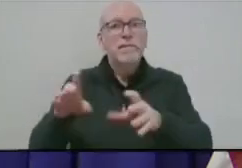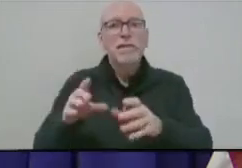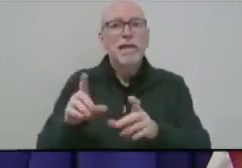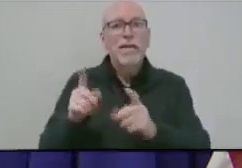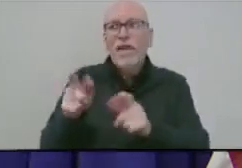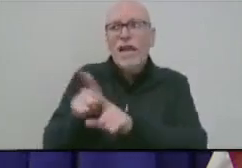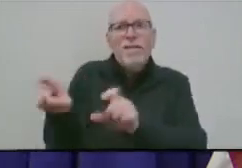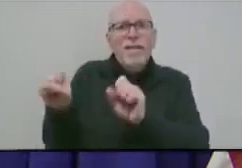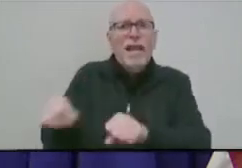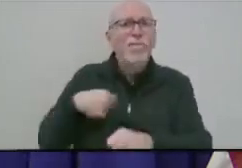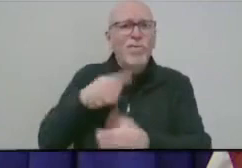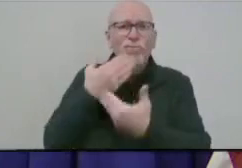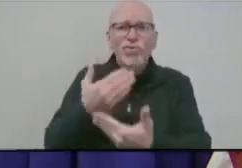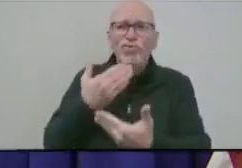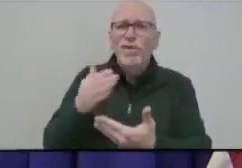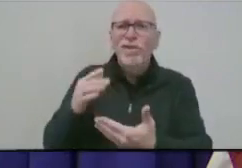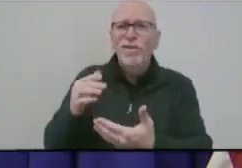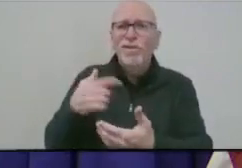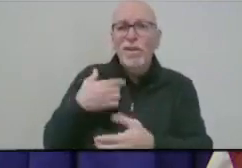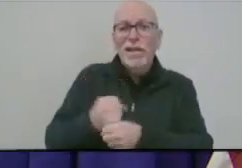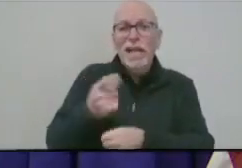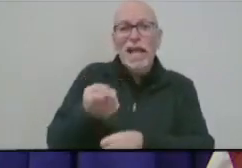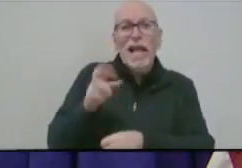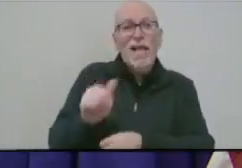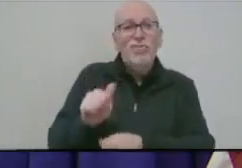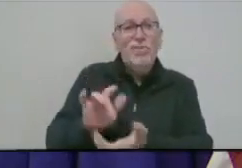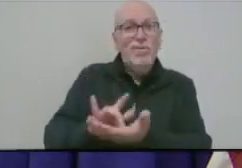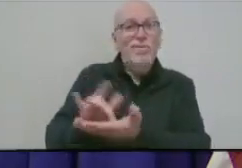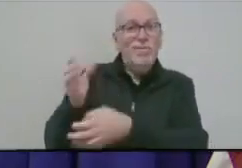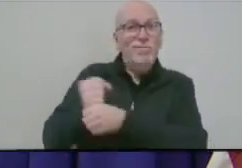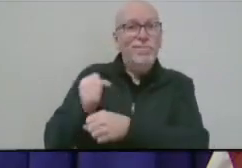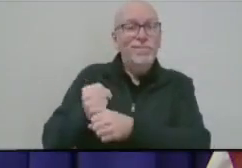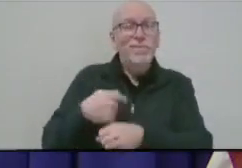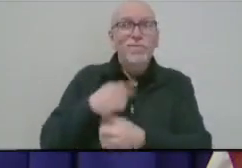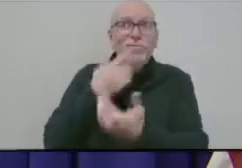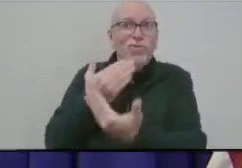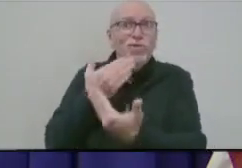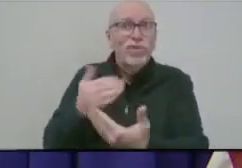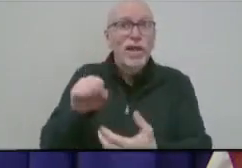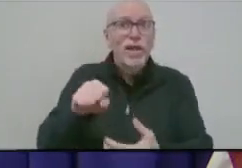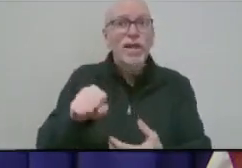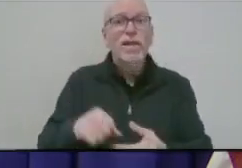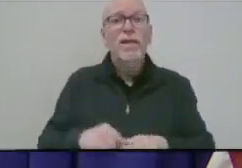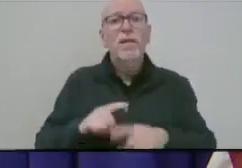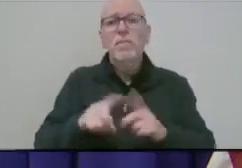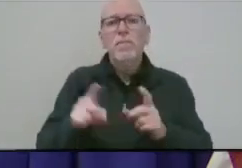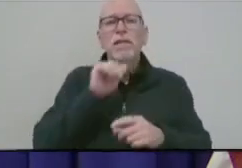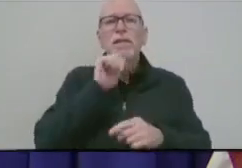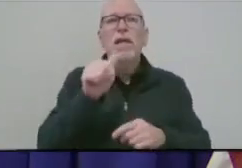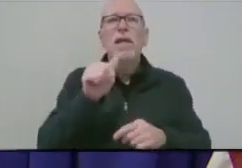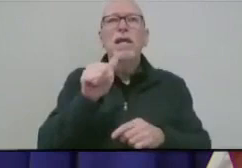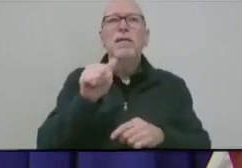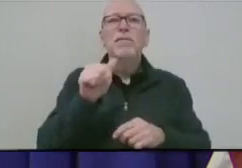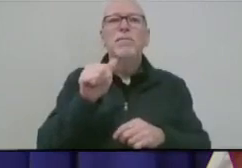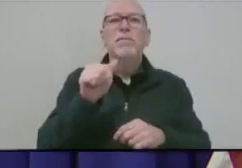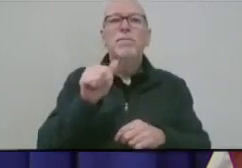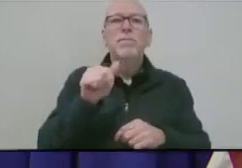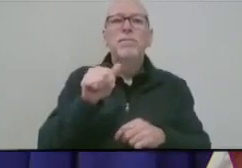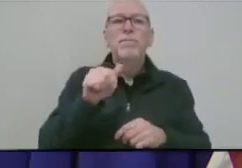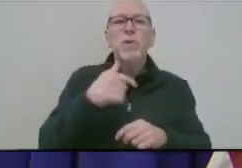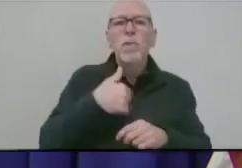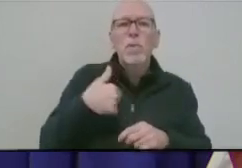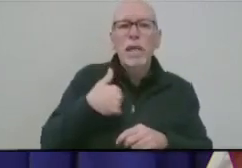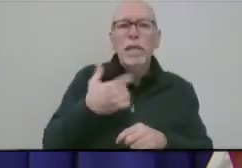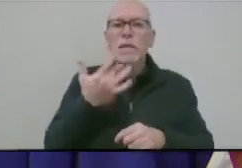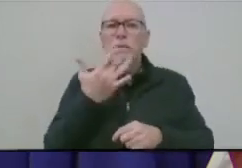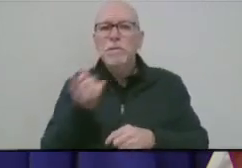we appreciate the extra doses that are coming our way. But it's not we're picking one over the